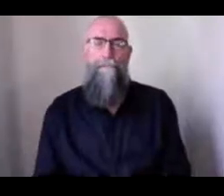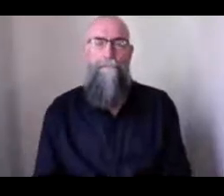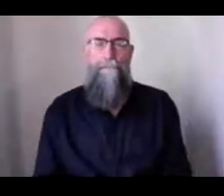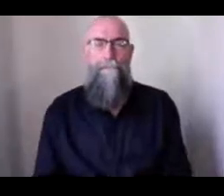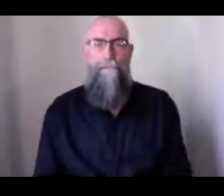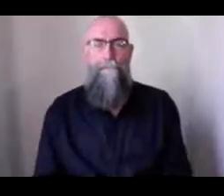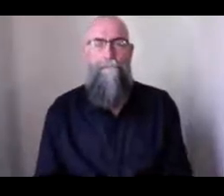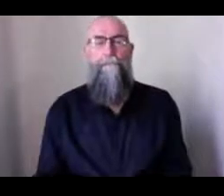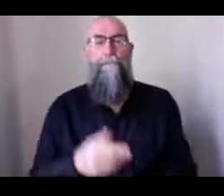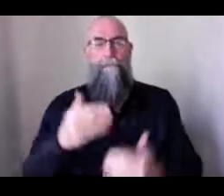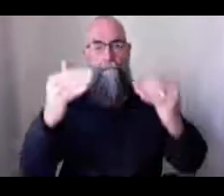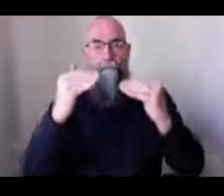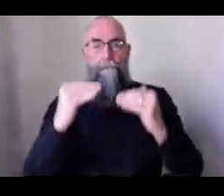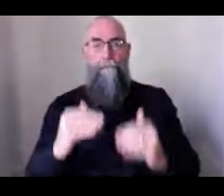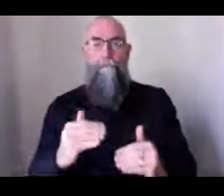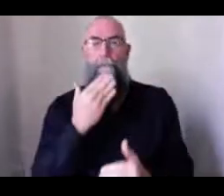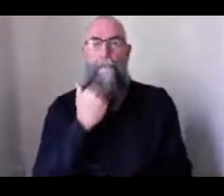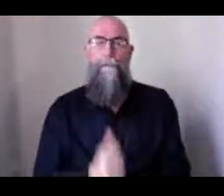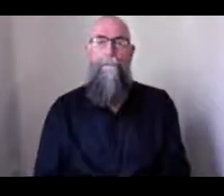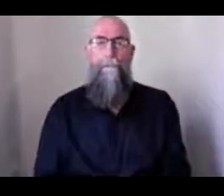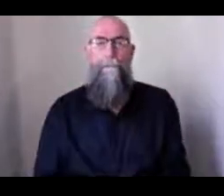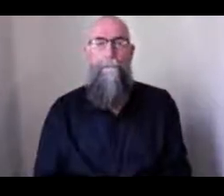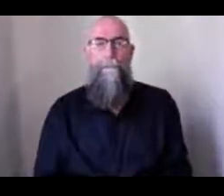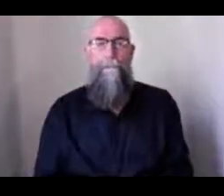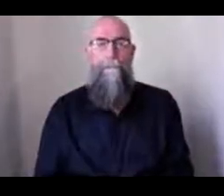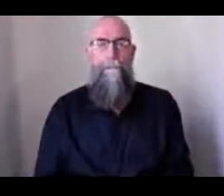Next slide, please, Kartika.